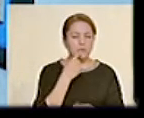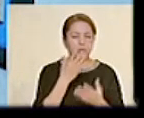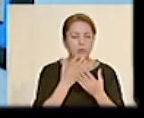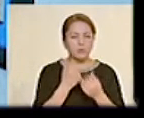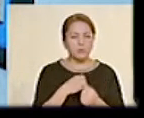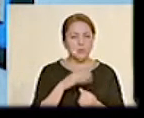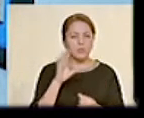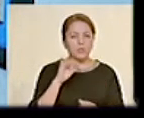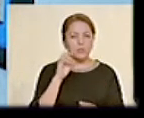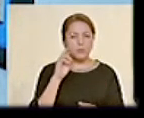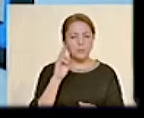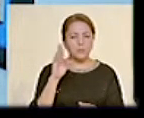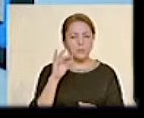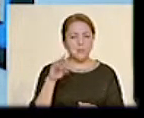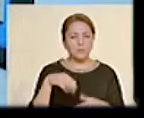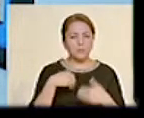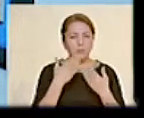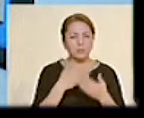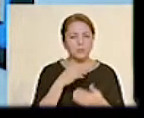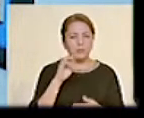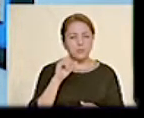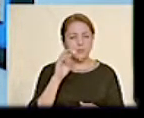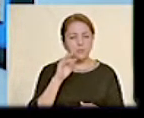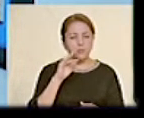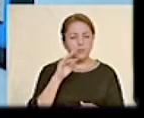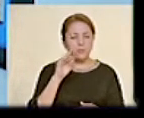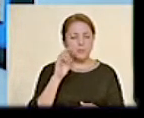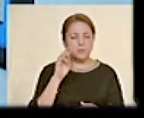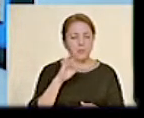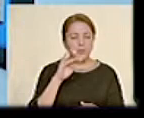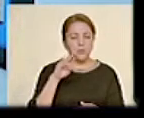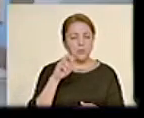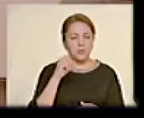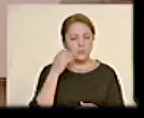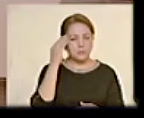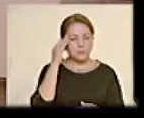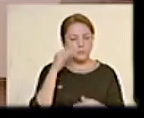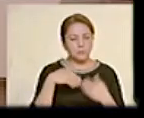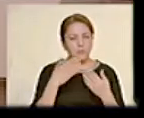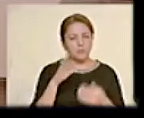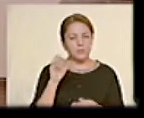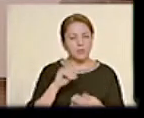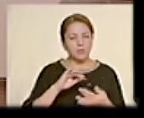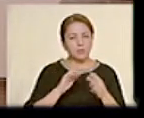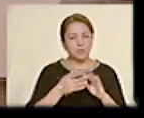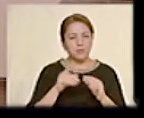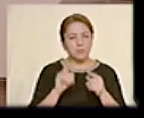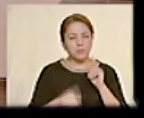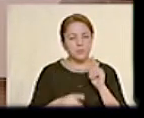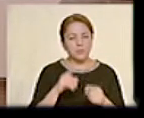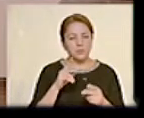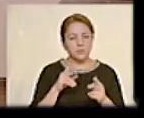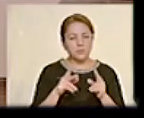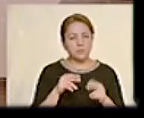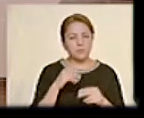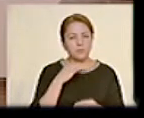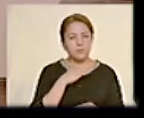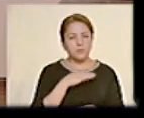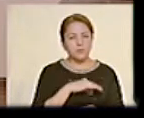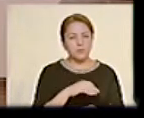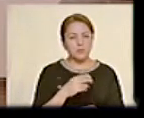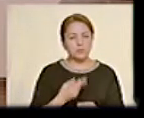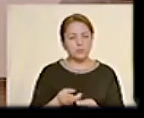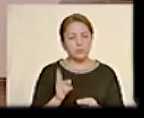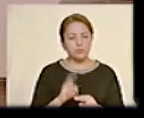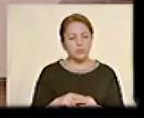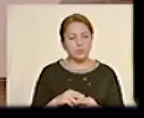imkon berish, ta'minlash ma'nosini bildiradi va internetning ba'zi qismlaridan foydalanishga